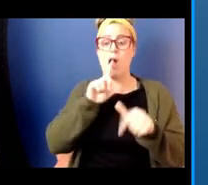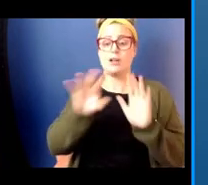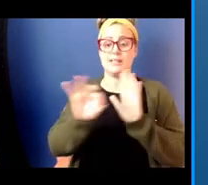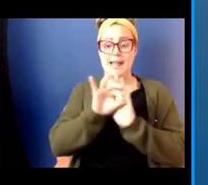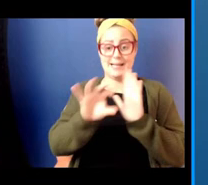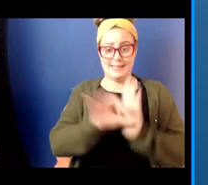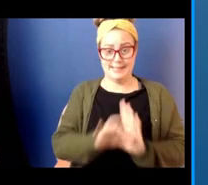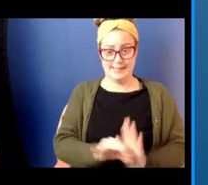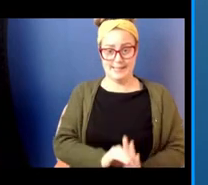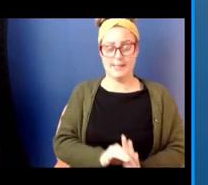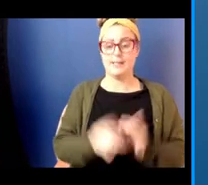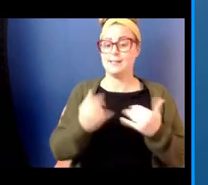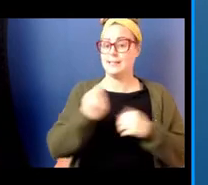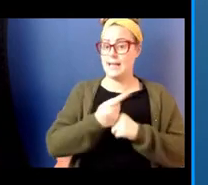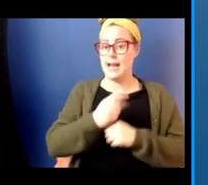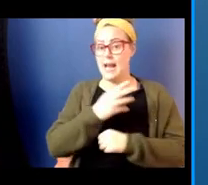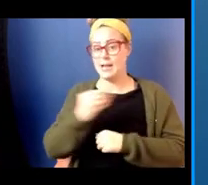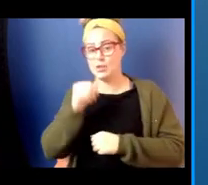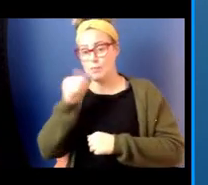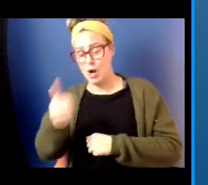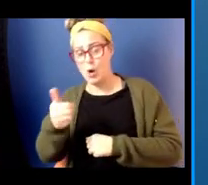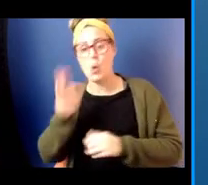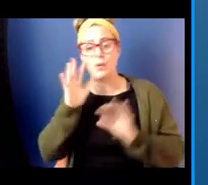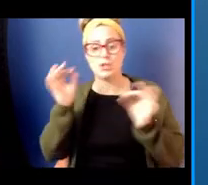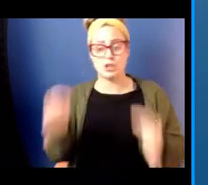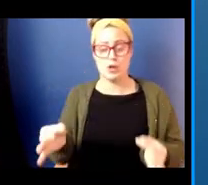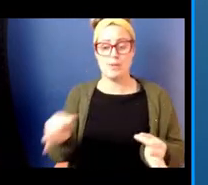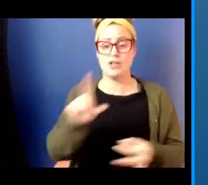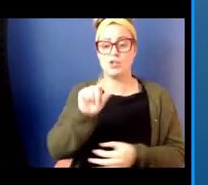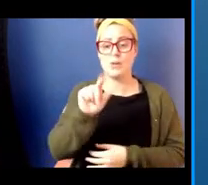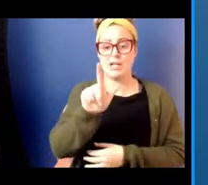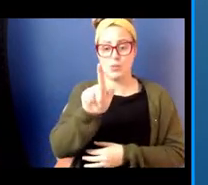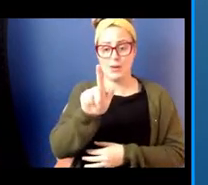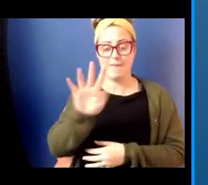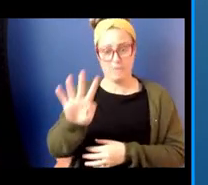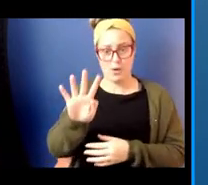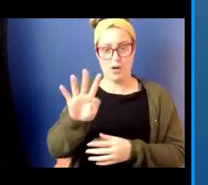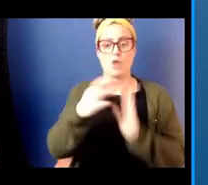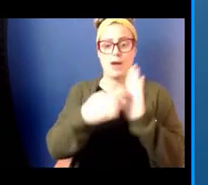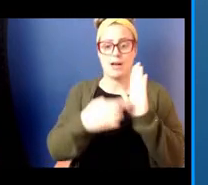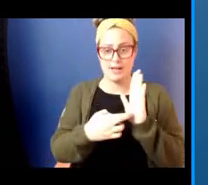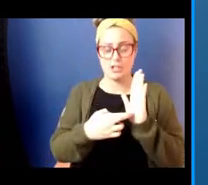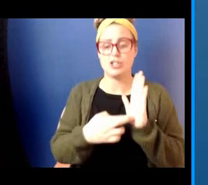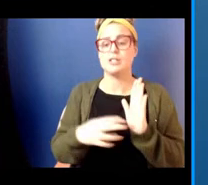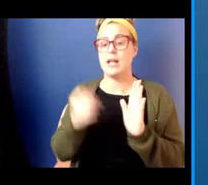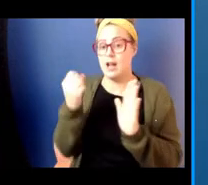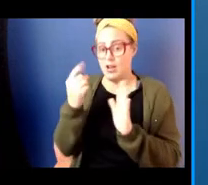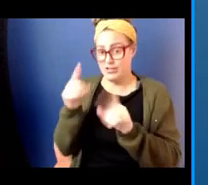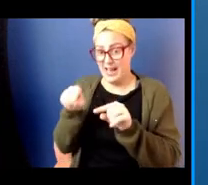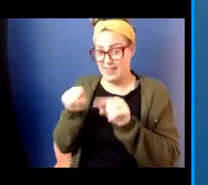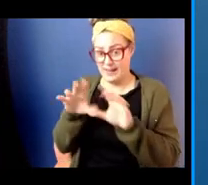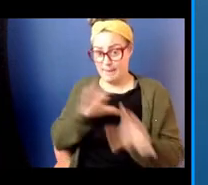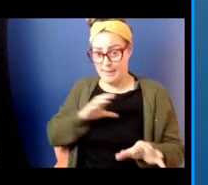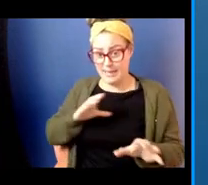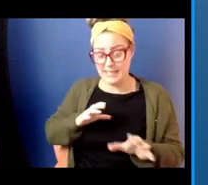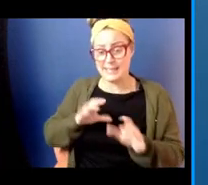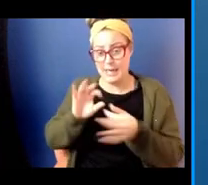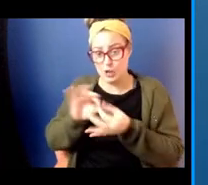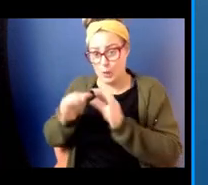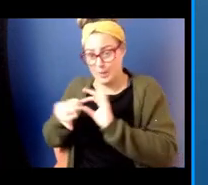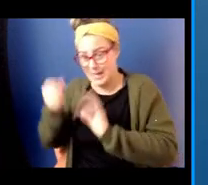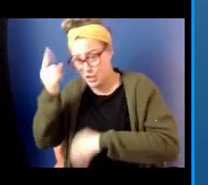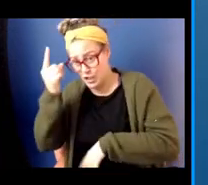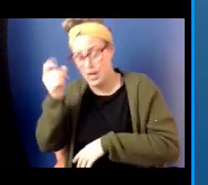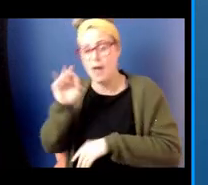2024 regulations which codifies the committee's interpretations of the rules and the call and we'll